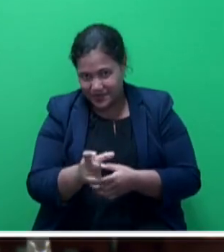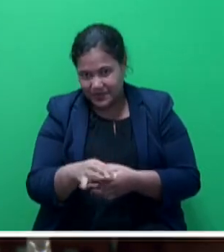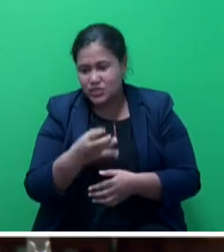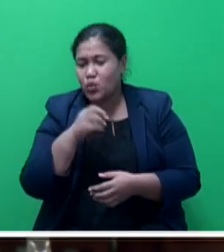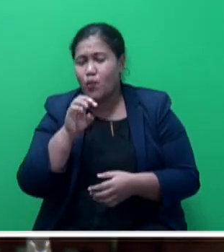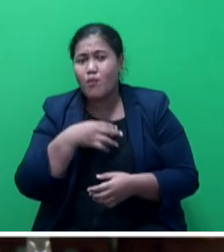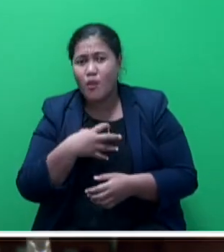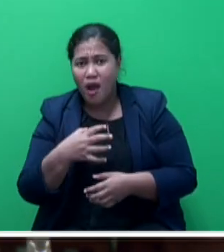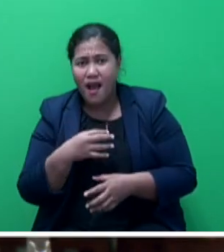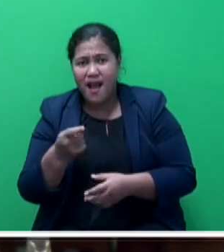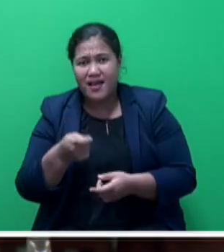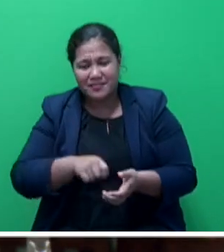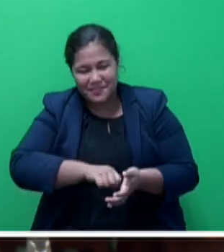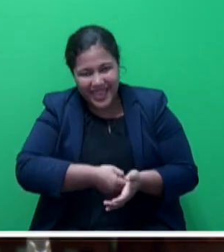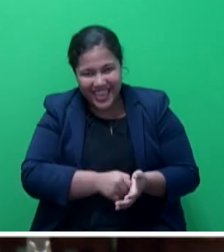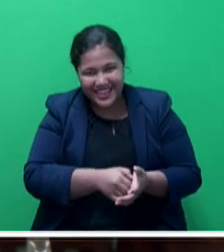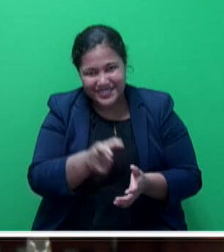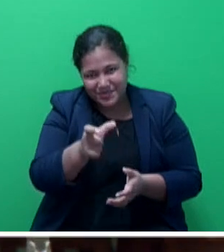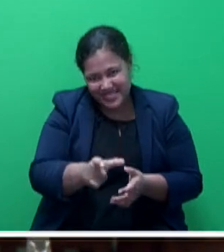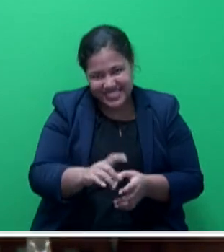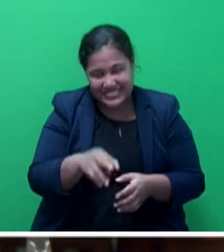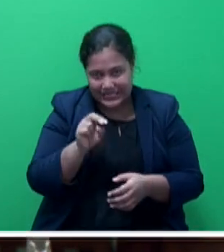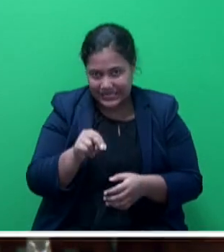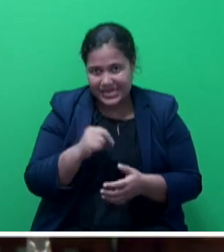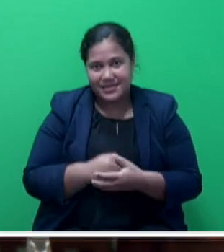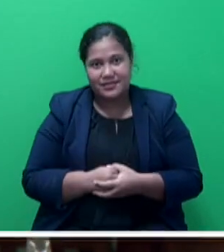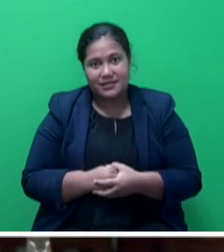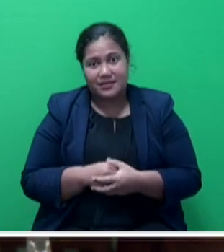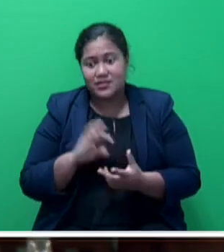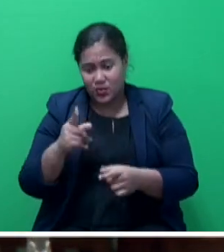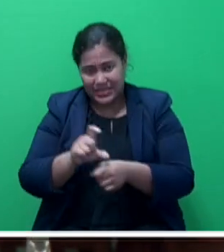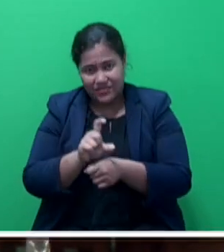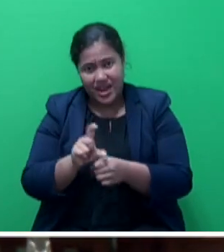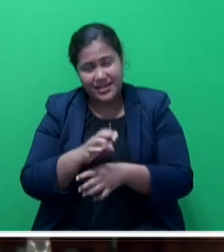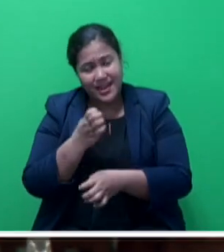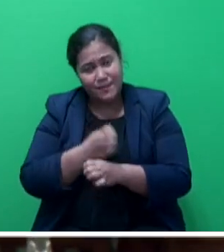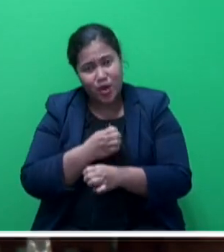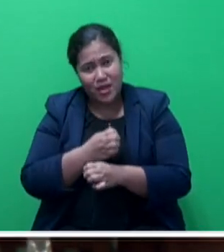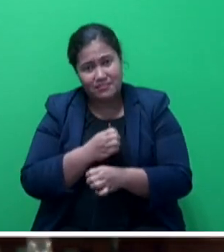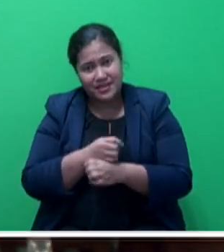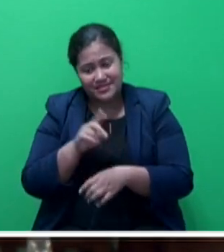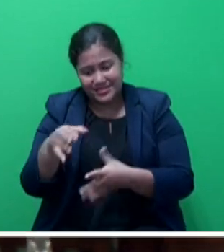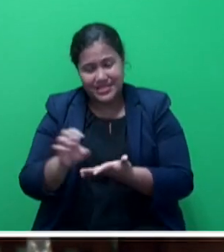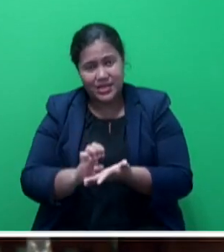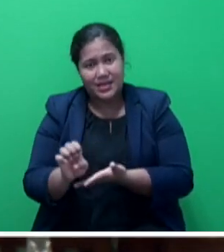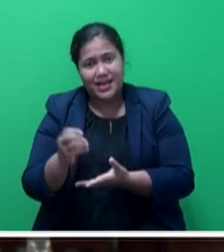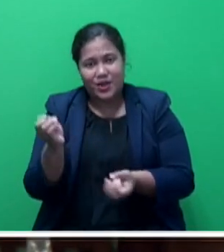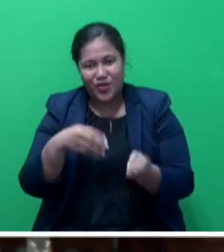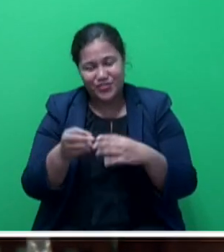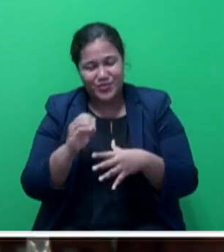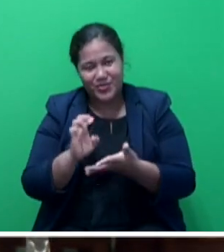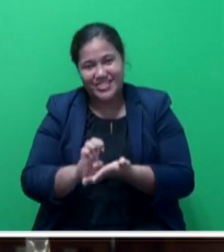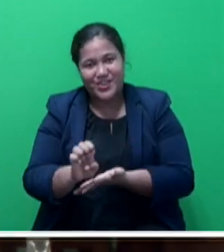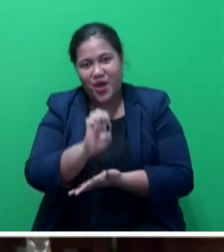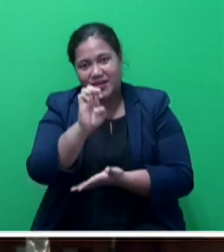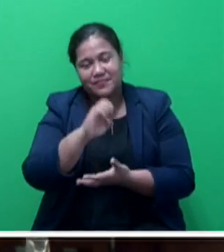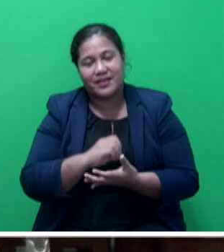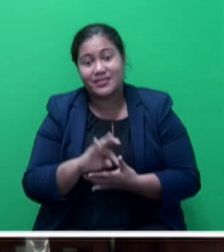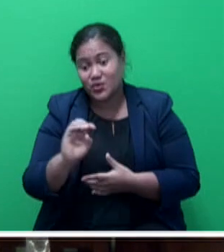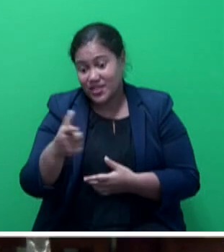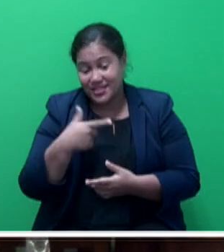consumption from that perspective creates a lot more robustness within the economy. And that's precisely the reason why we have done